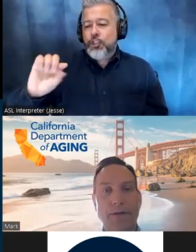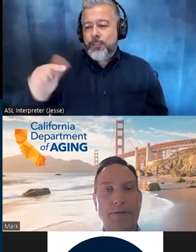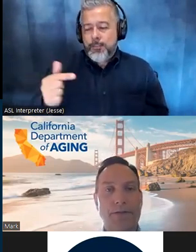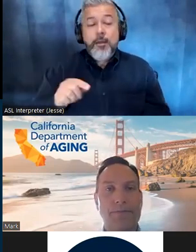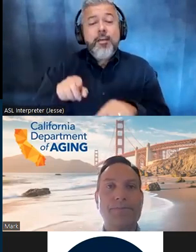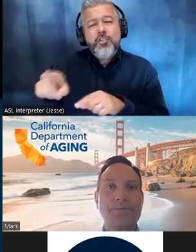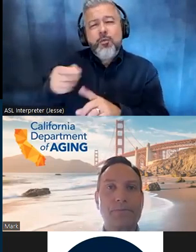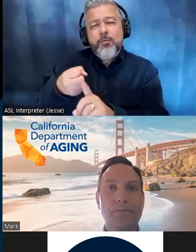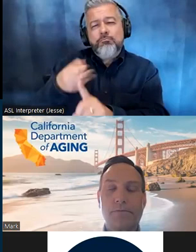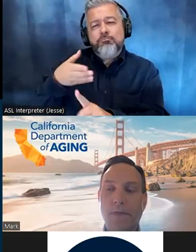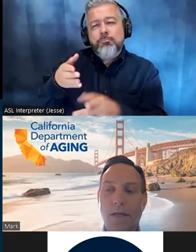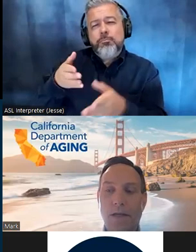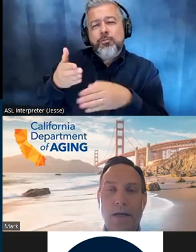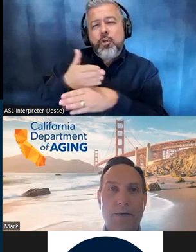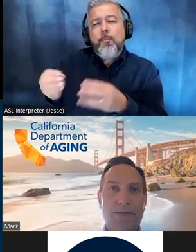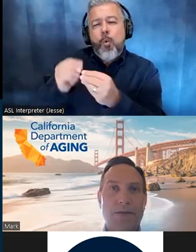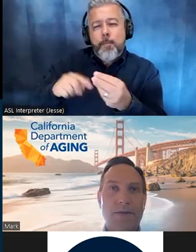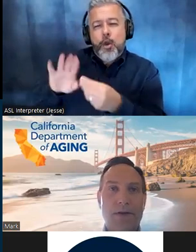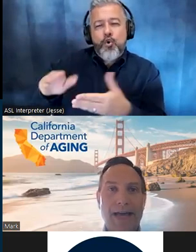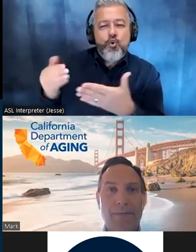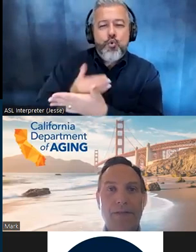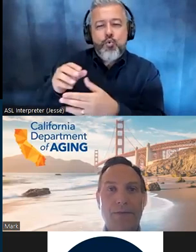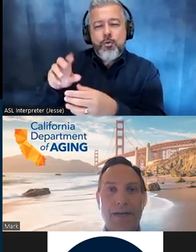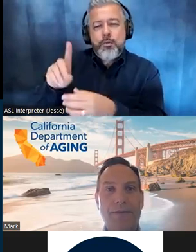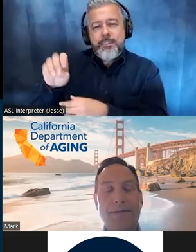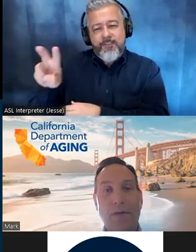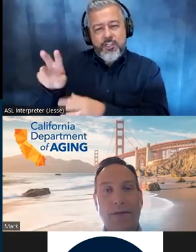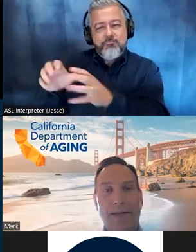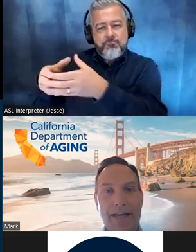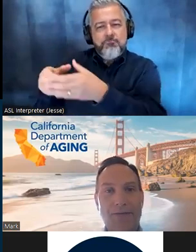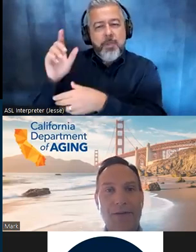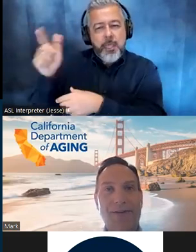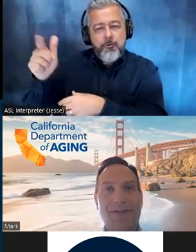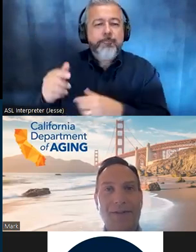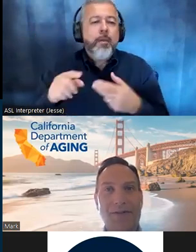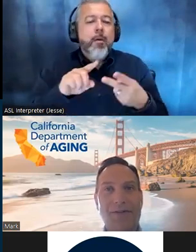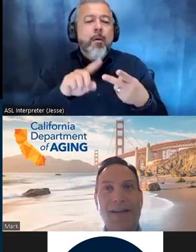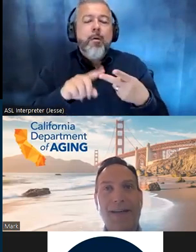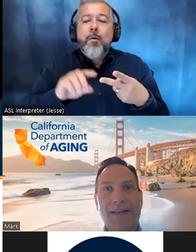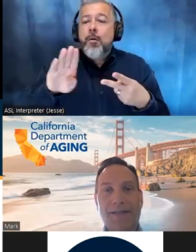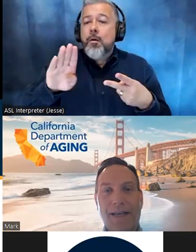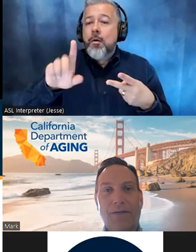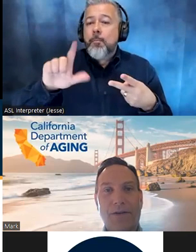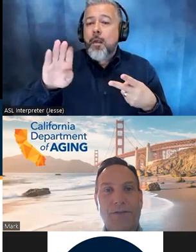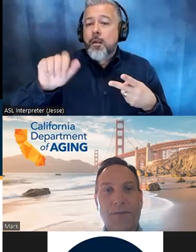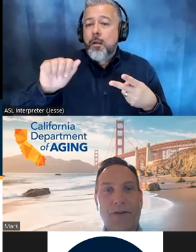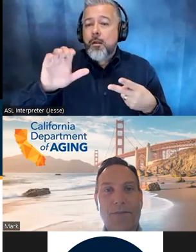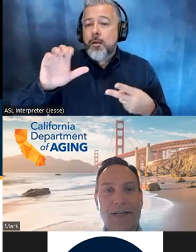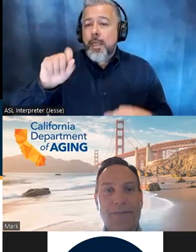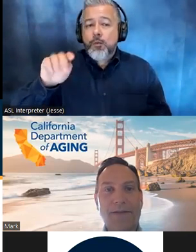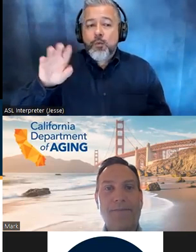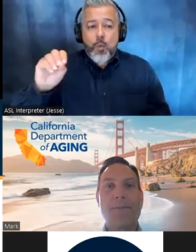about her new division. I'm also very happy to announce Blanca Castro as our new State Long-Term